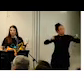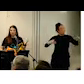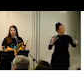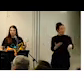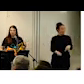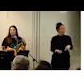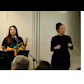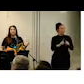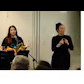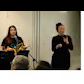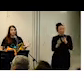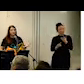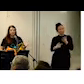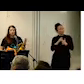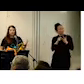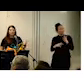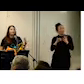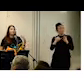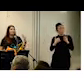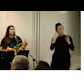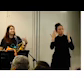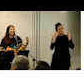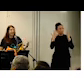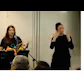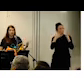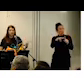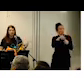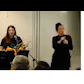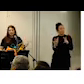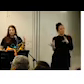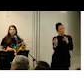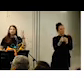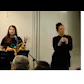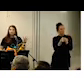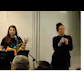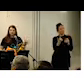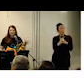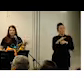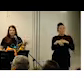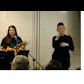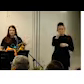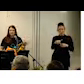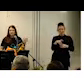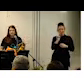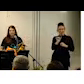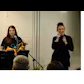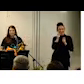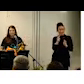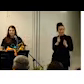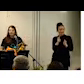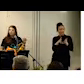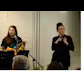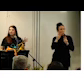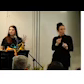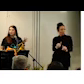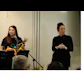other co-occurring conditions and considerations when we think about people's care. And I've studied a lot of these different aspects throughout my scientific